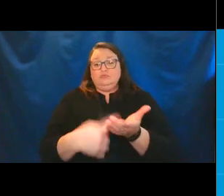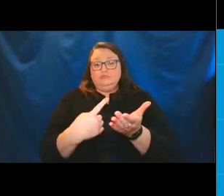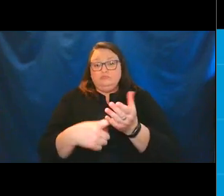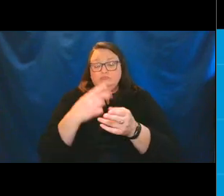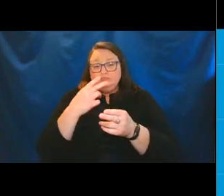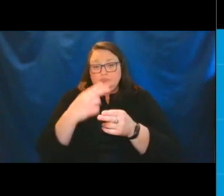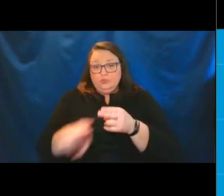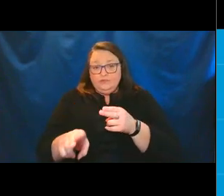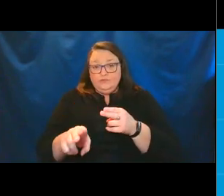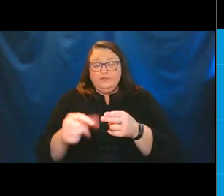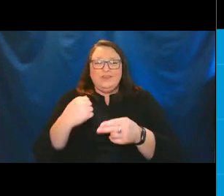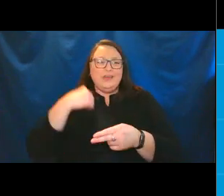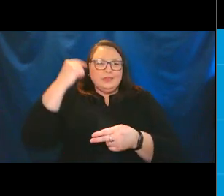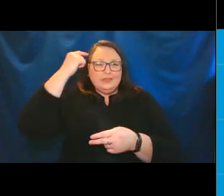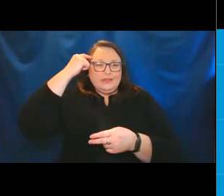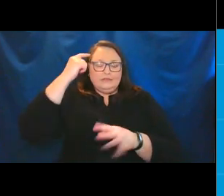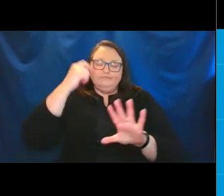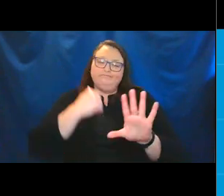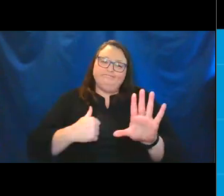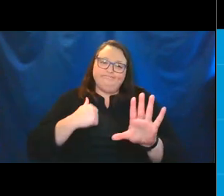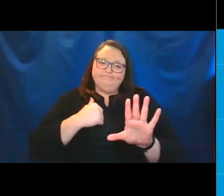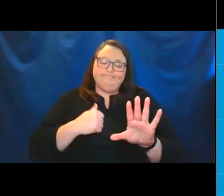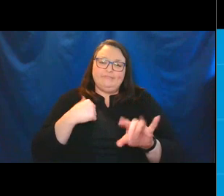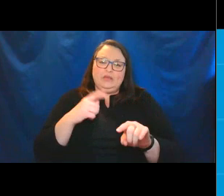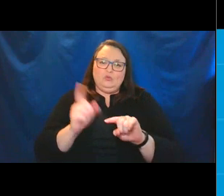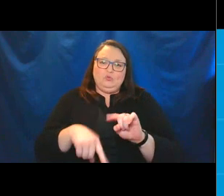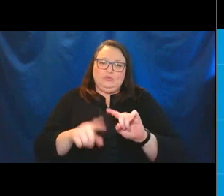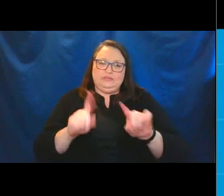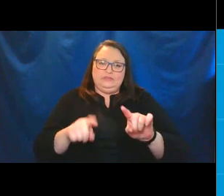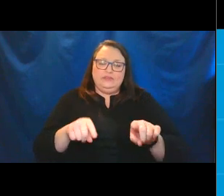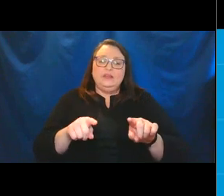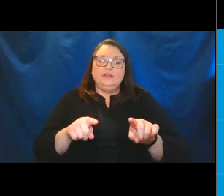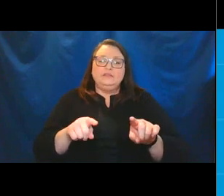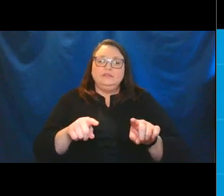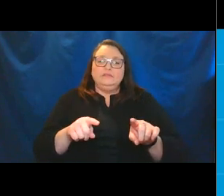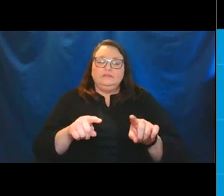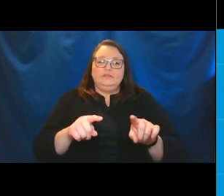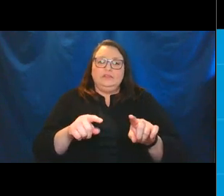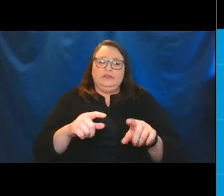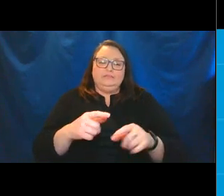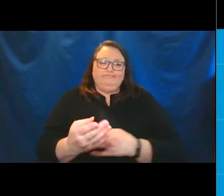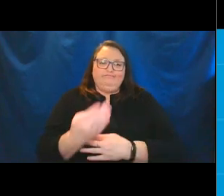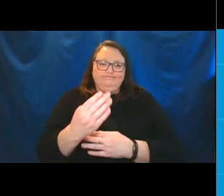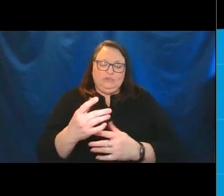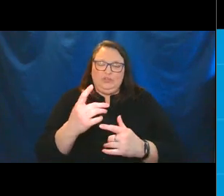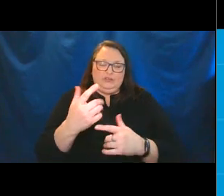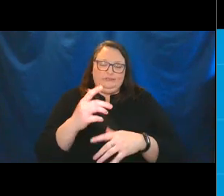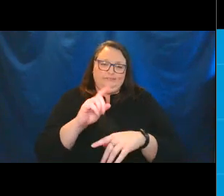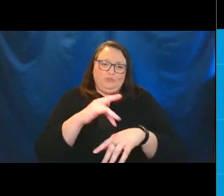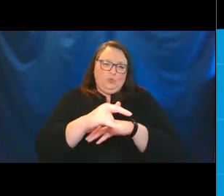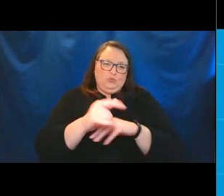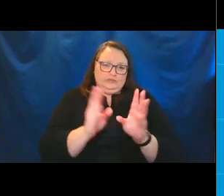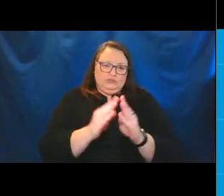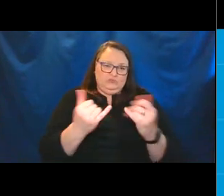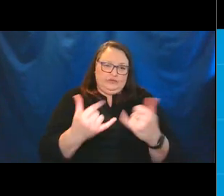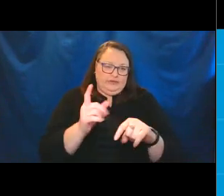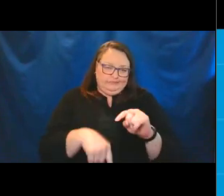is, and I think it was, and I apologize, I wasn't able to attend the earlier session today, but we